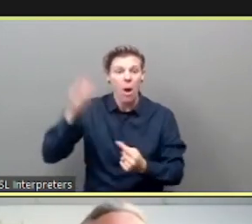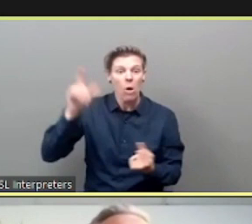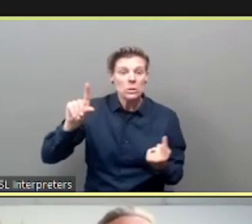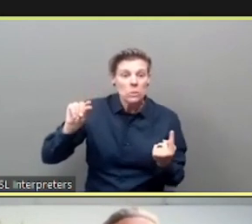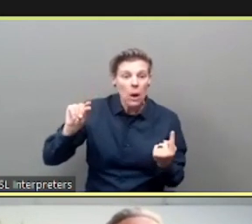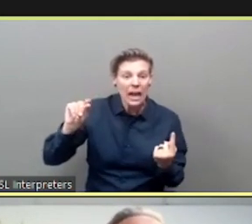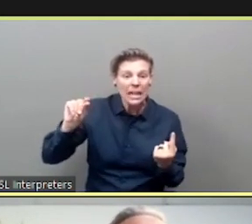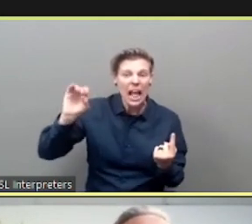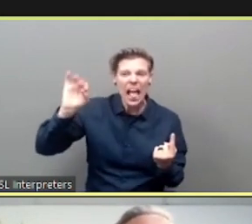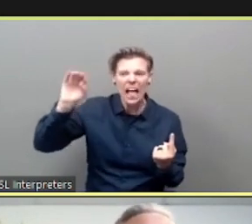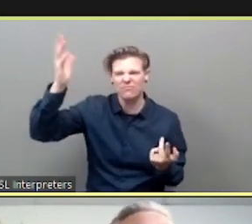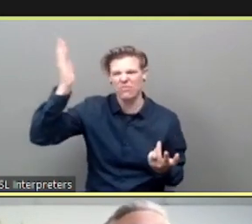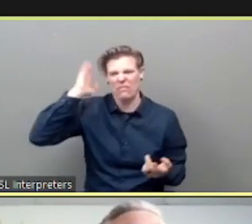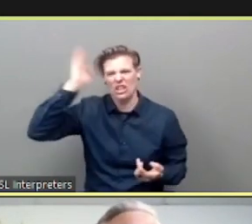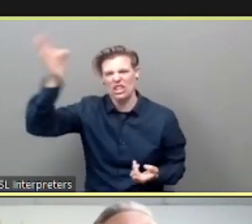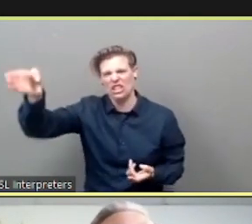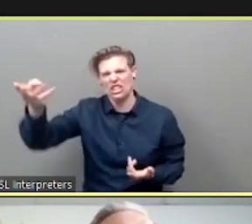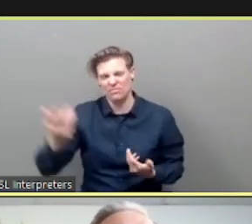Next slide.